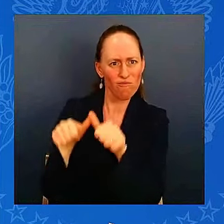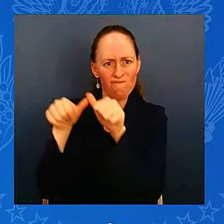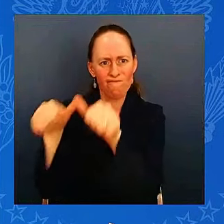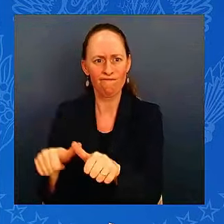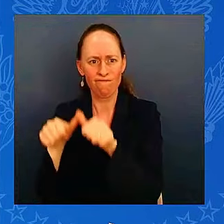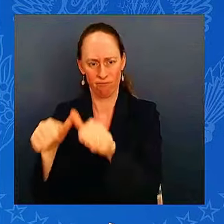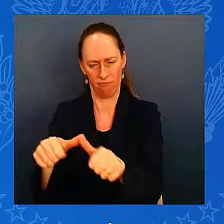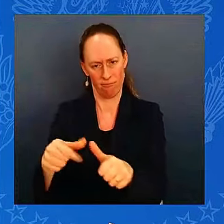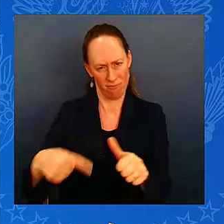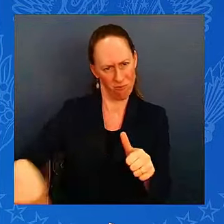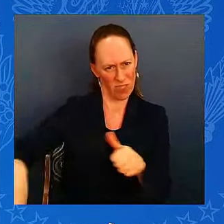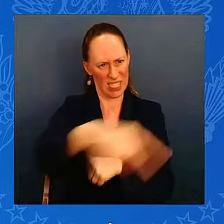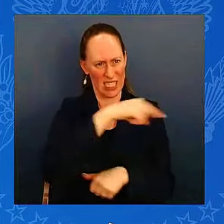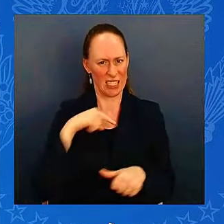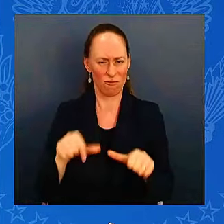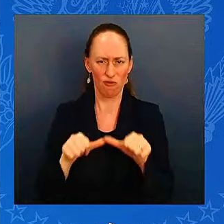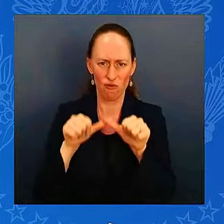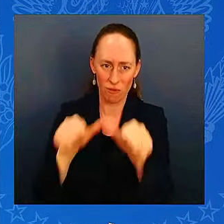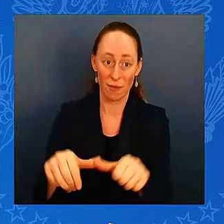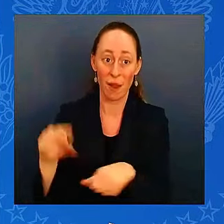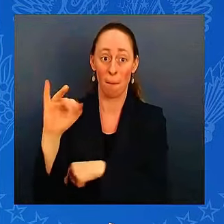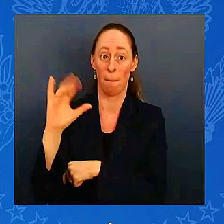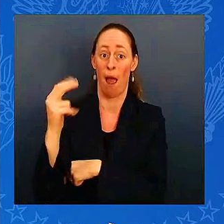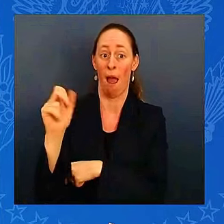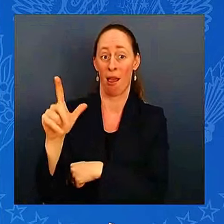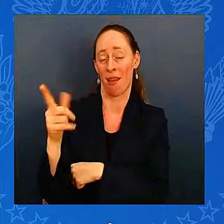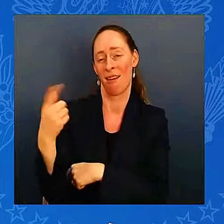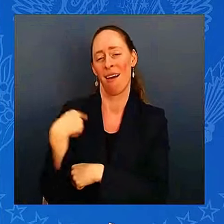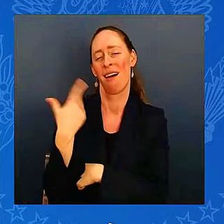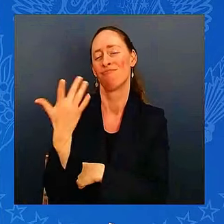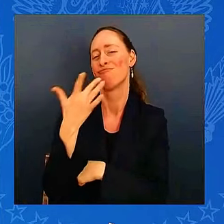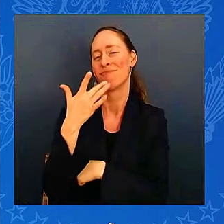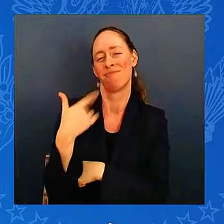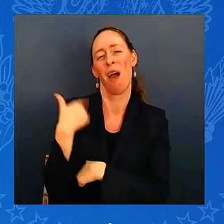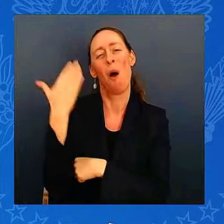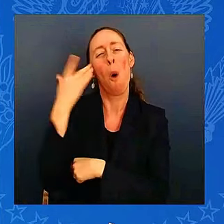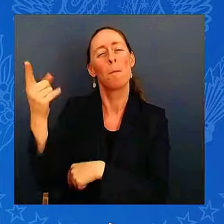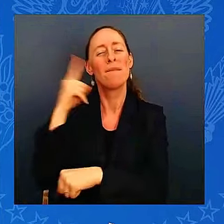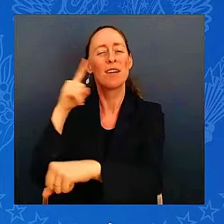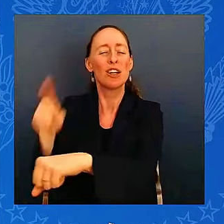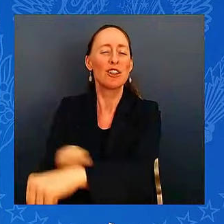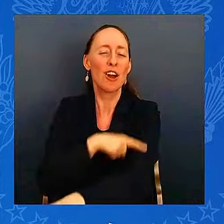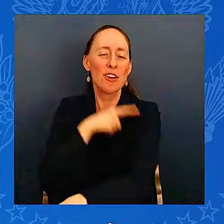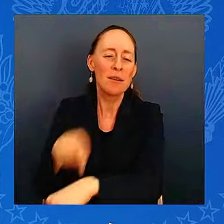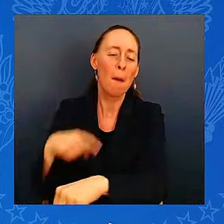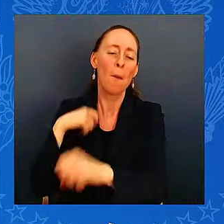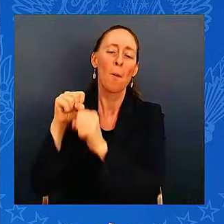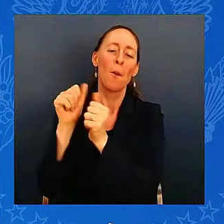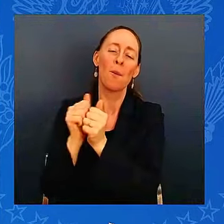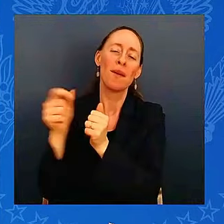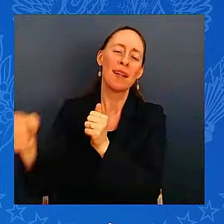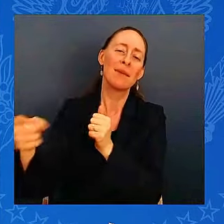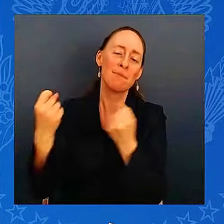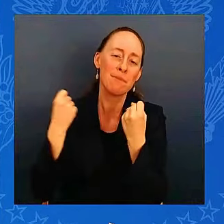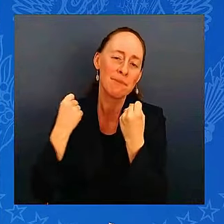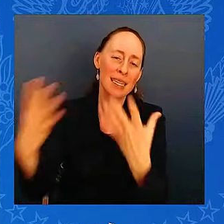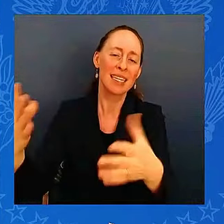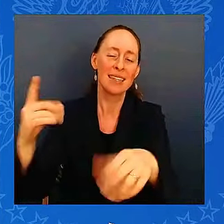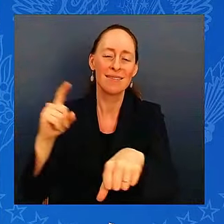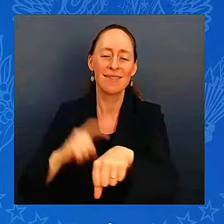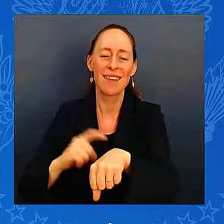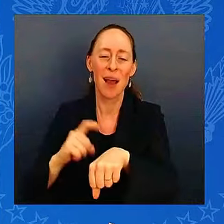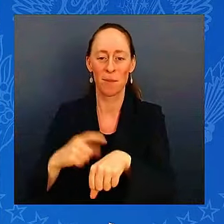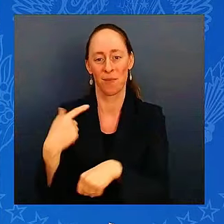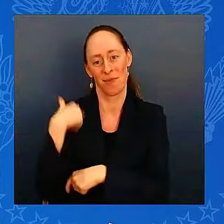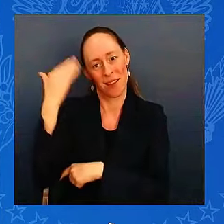friend for a while, and I've gotten to know, to work with him too, and I can tell you, I'm sure he's honored by